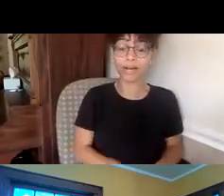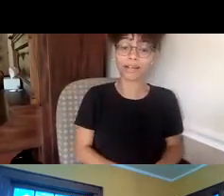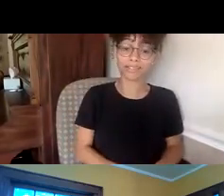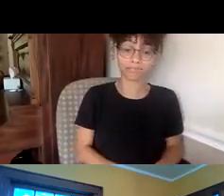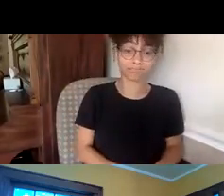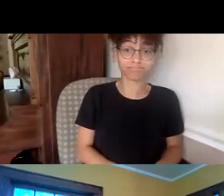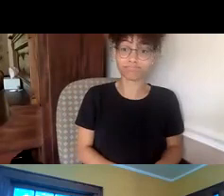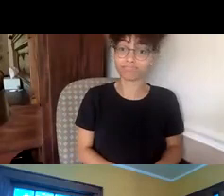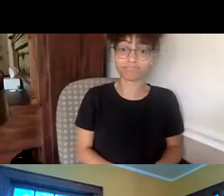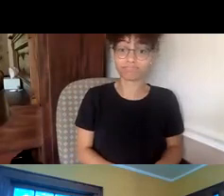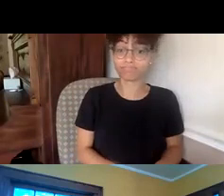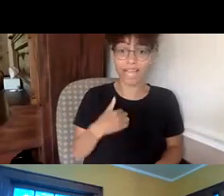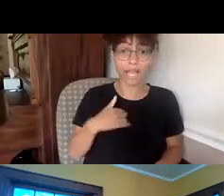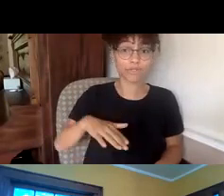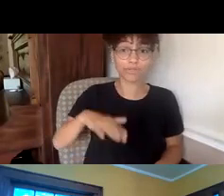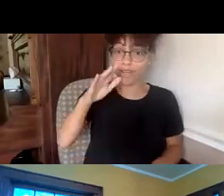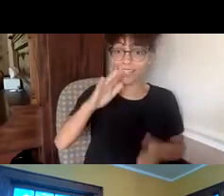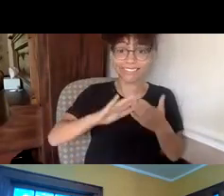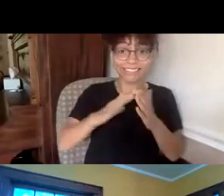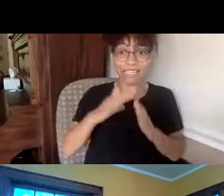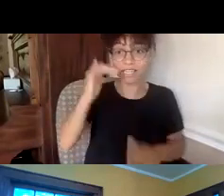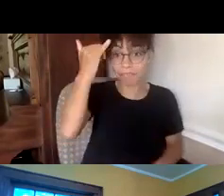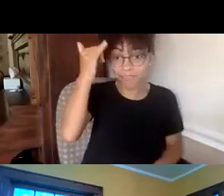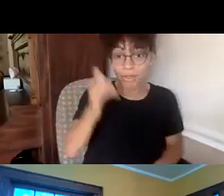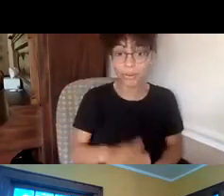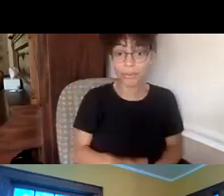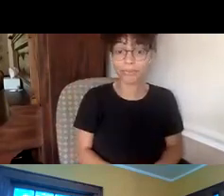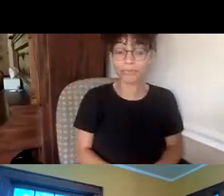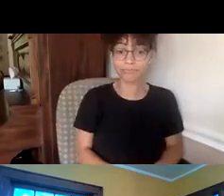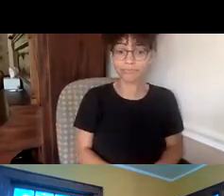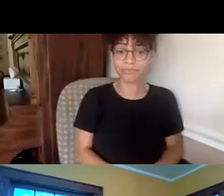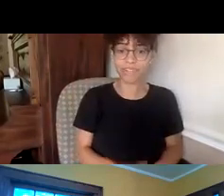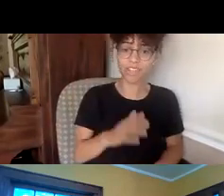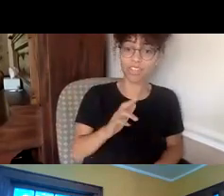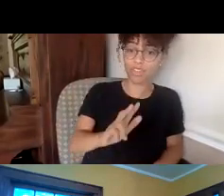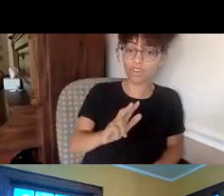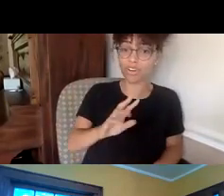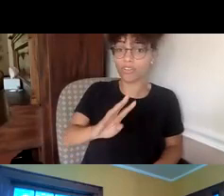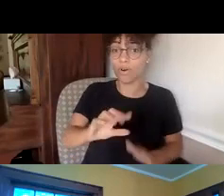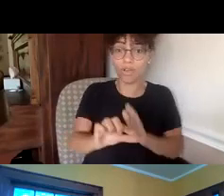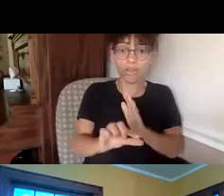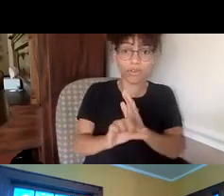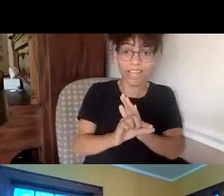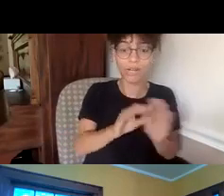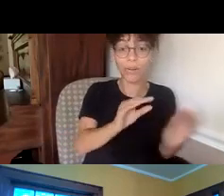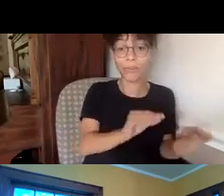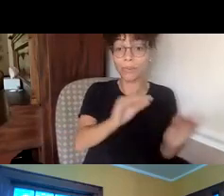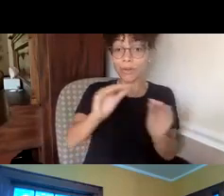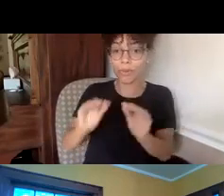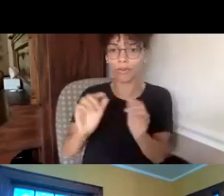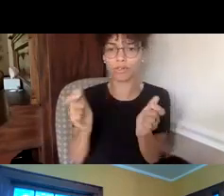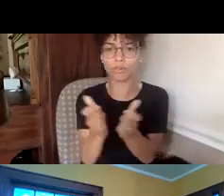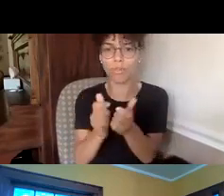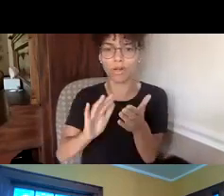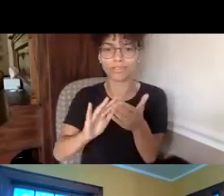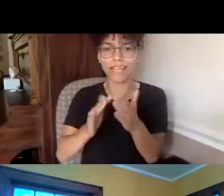was raised in the city of Buffalo. And then around 3rd or 4th grade, we moved to a smaller